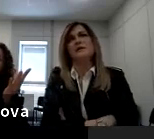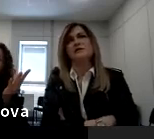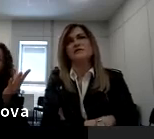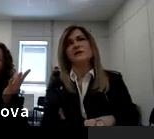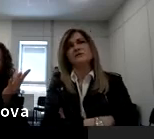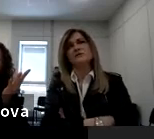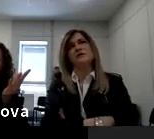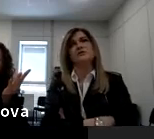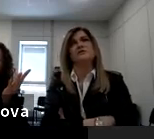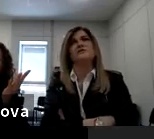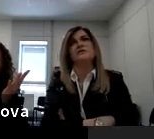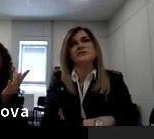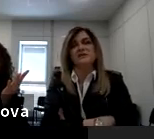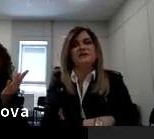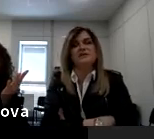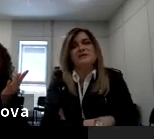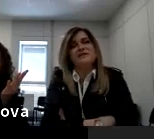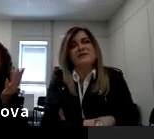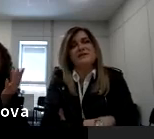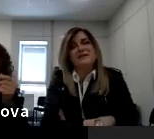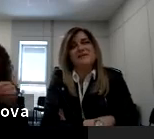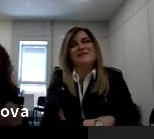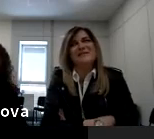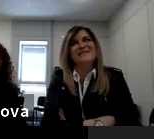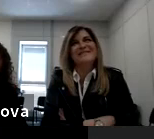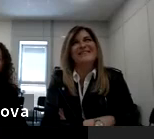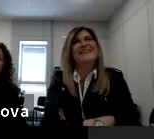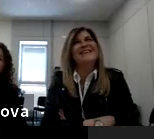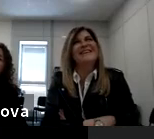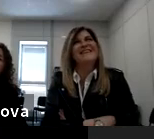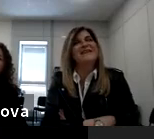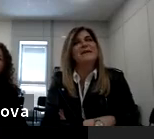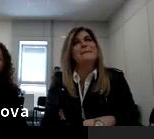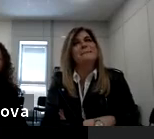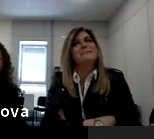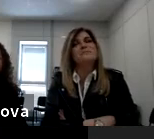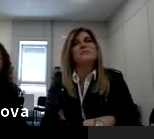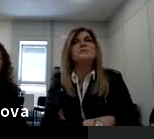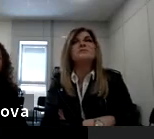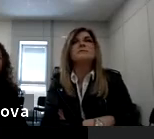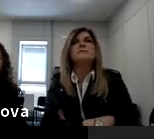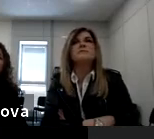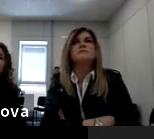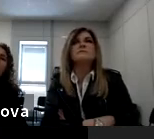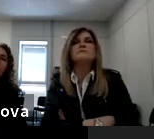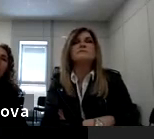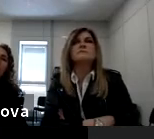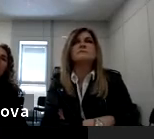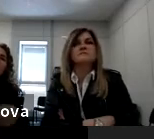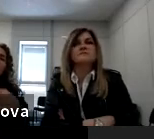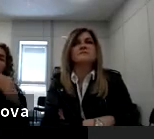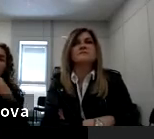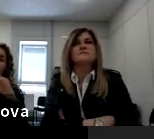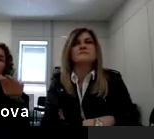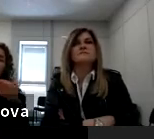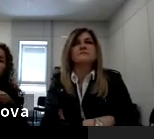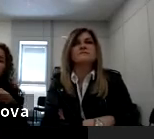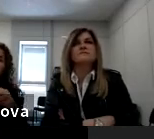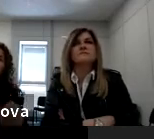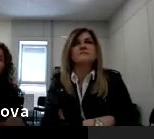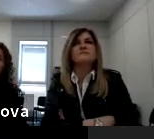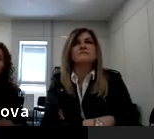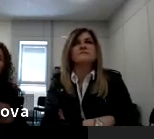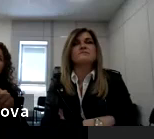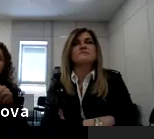metal parts of the construction, the vertical. Yes, let's say like this. And they are only blue here due to our